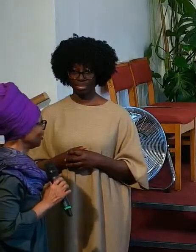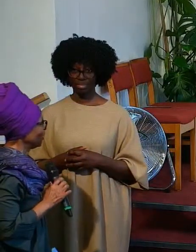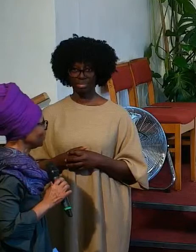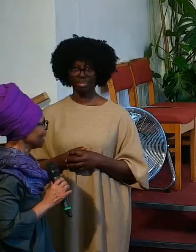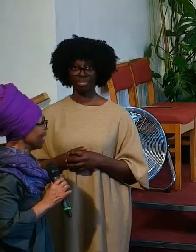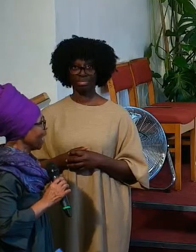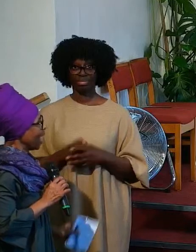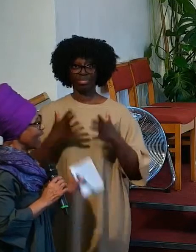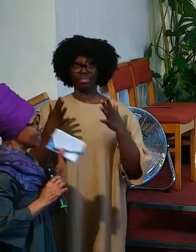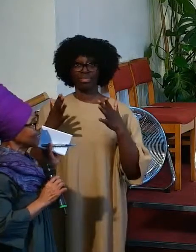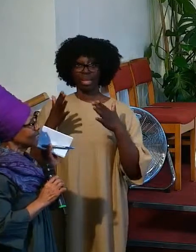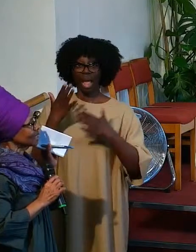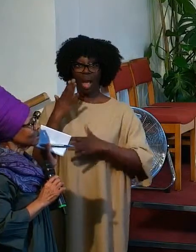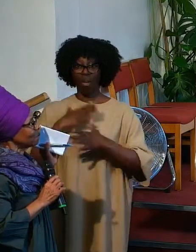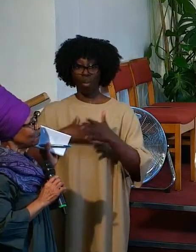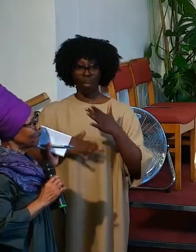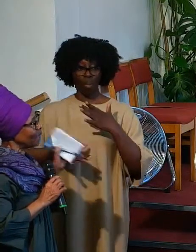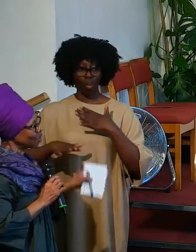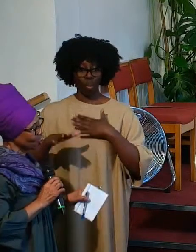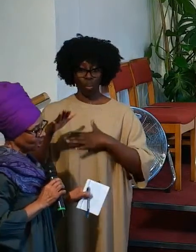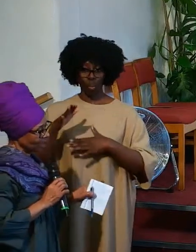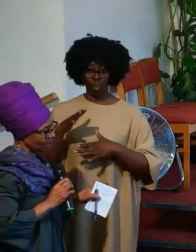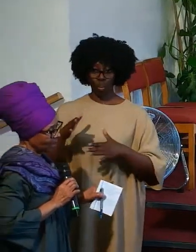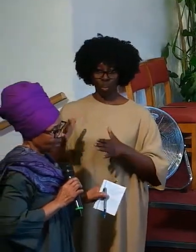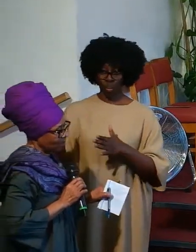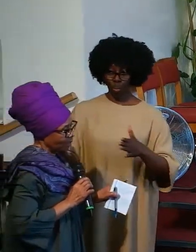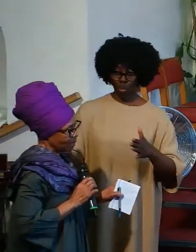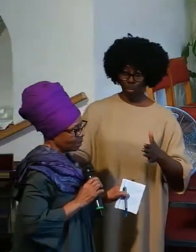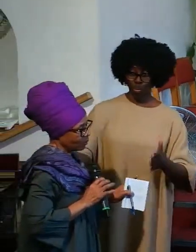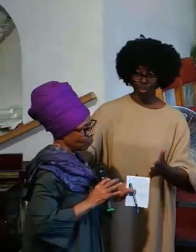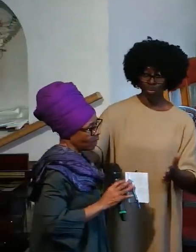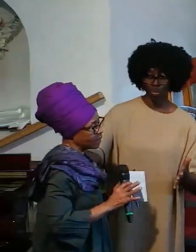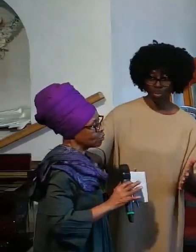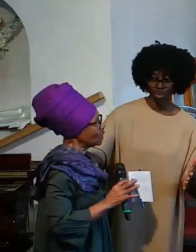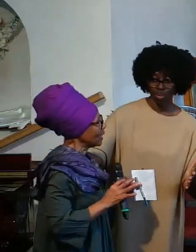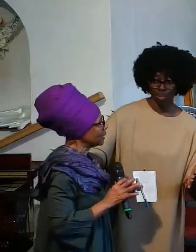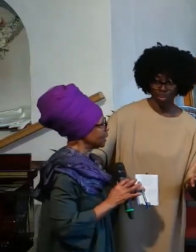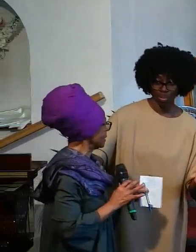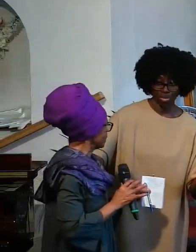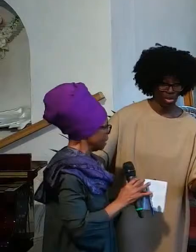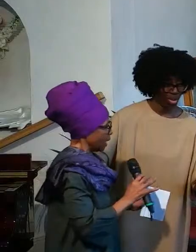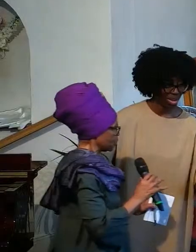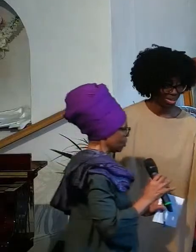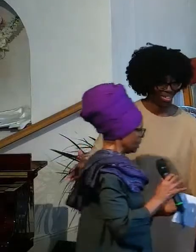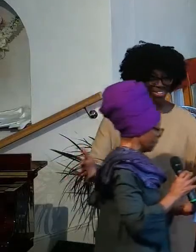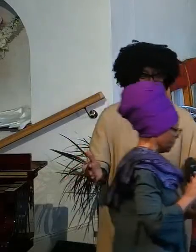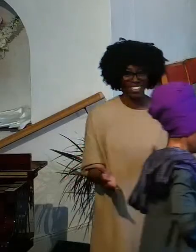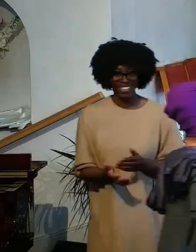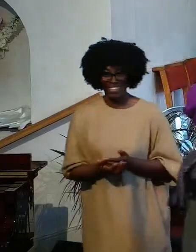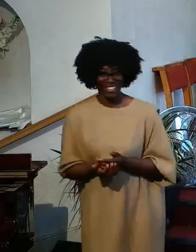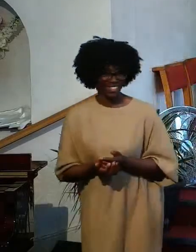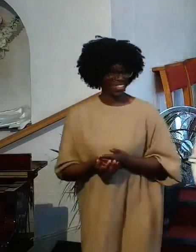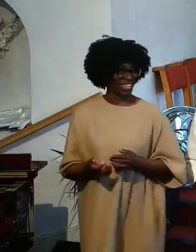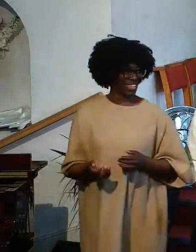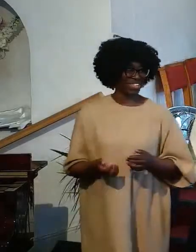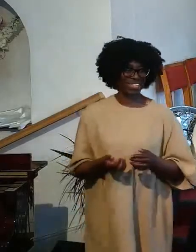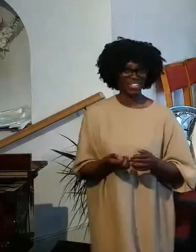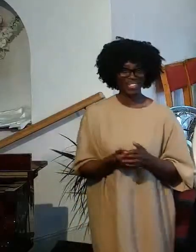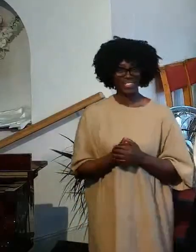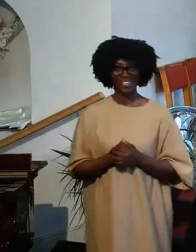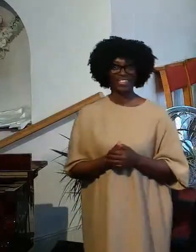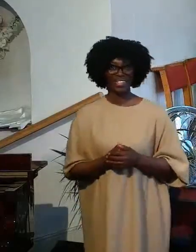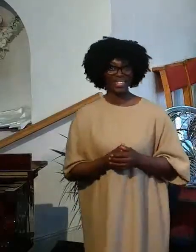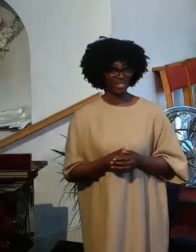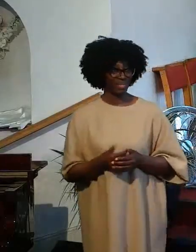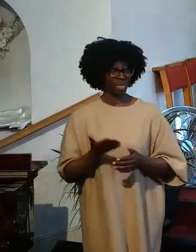thank you. And especially the way that you linked it, I'm sorry, wrong place,